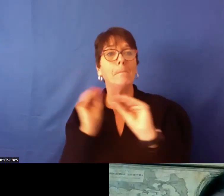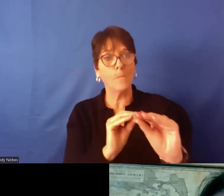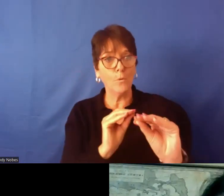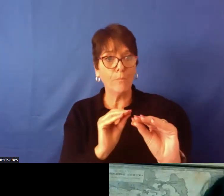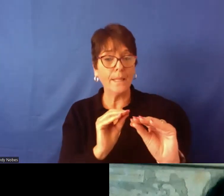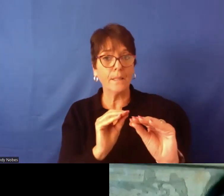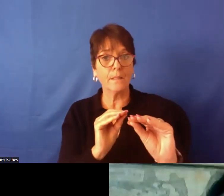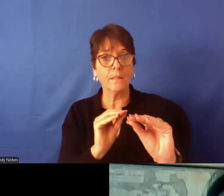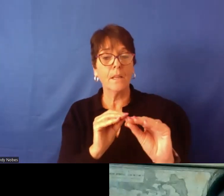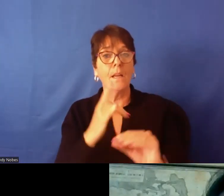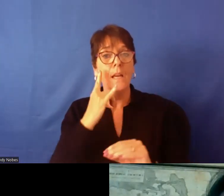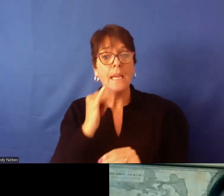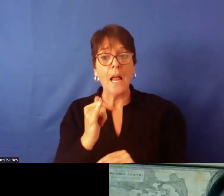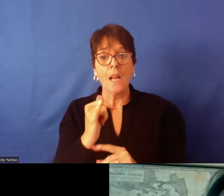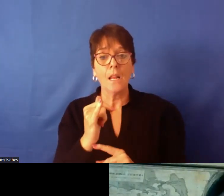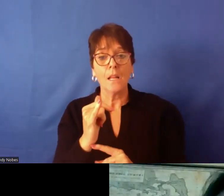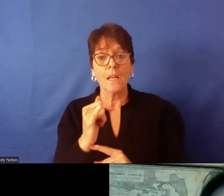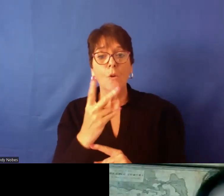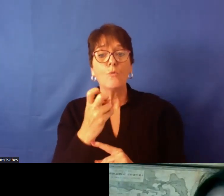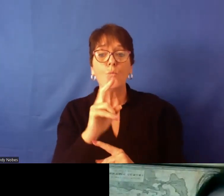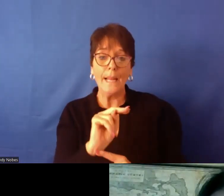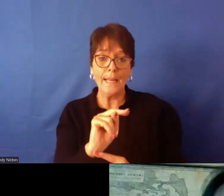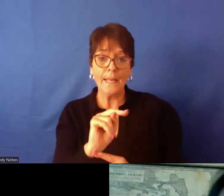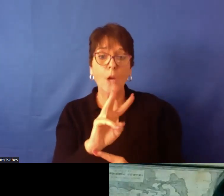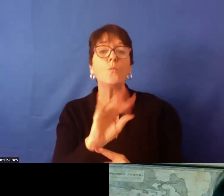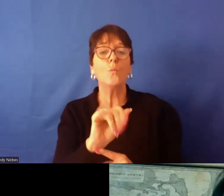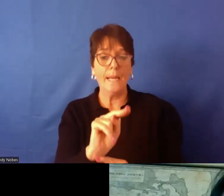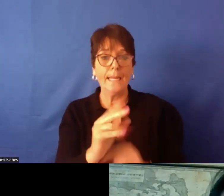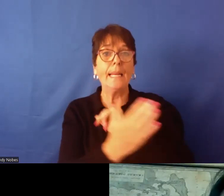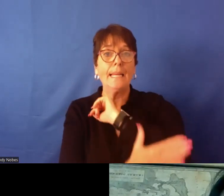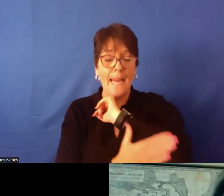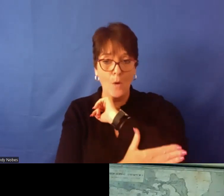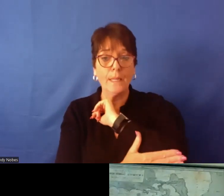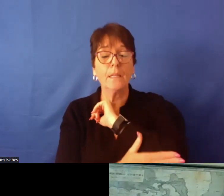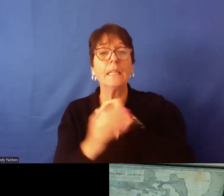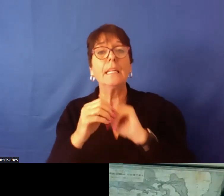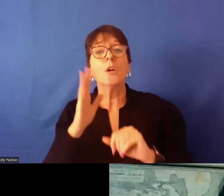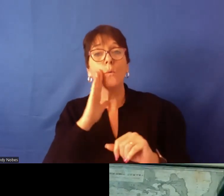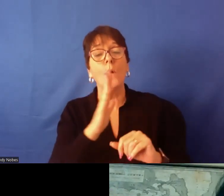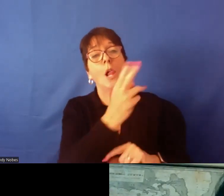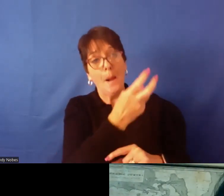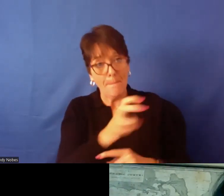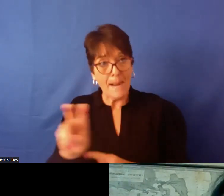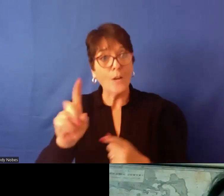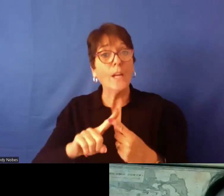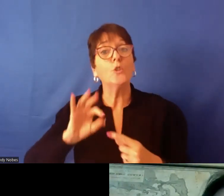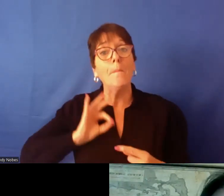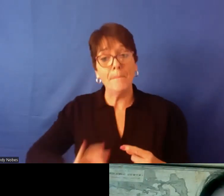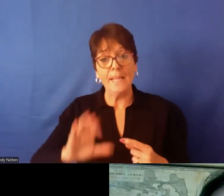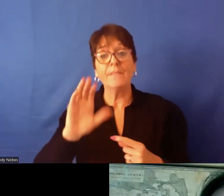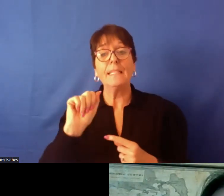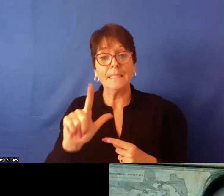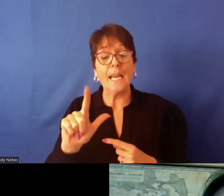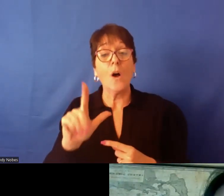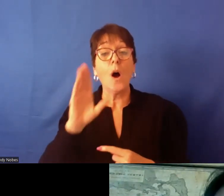County, which I know you mentioned Orange County as well, which is also a CalWin County, will be migrating over to Benefits Cal.